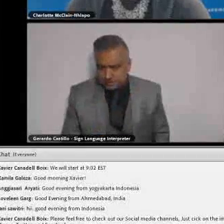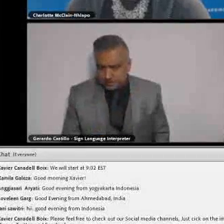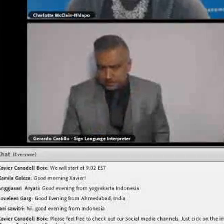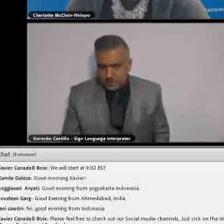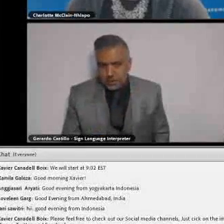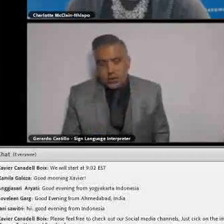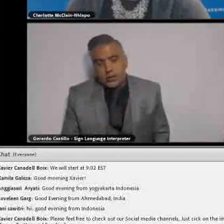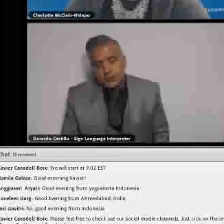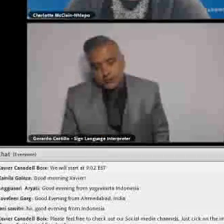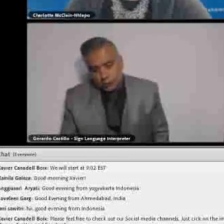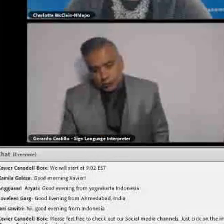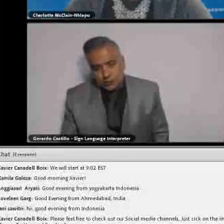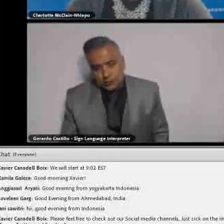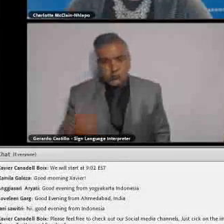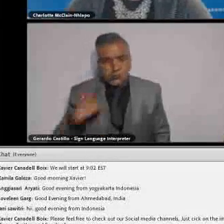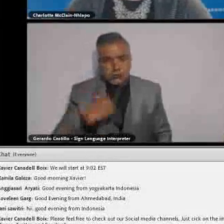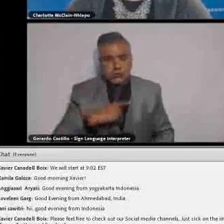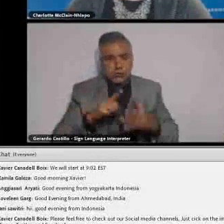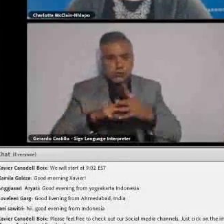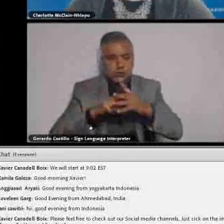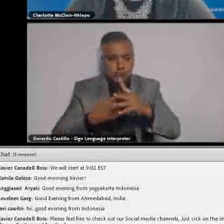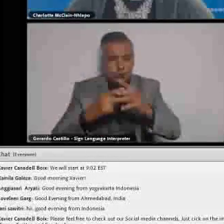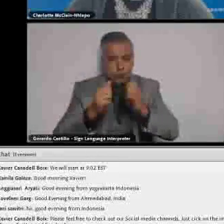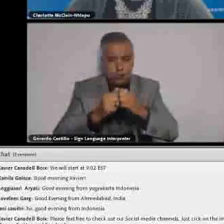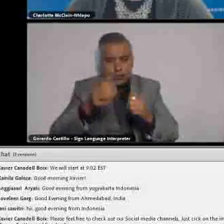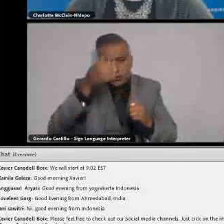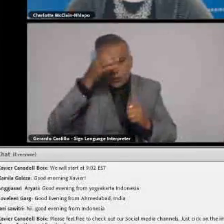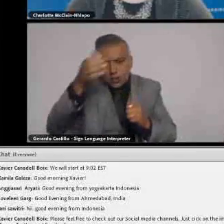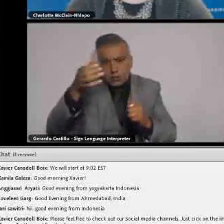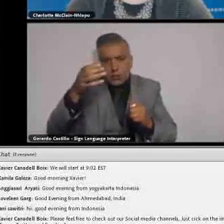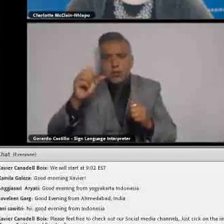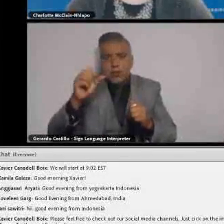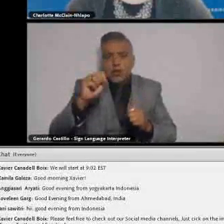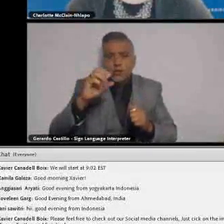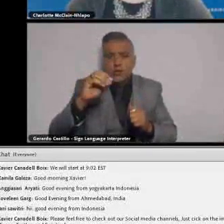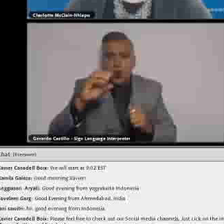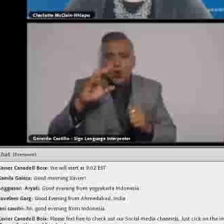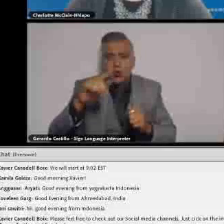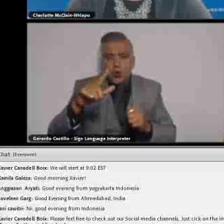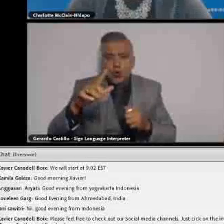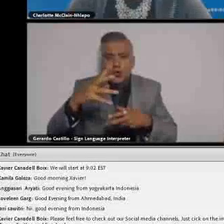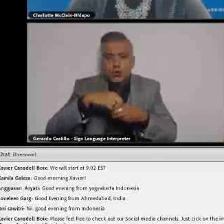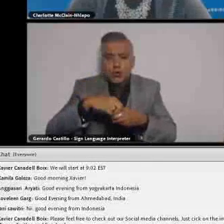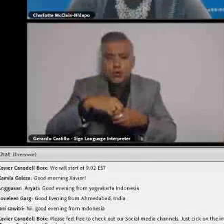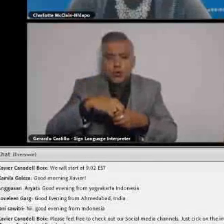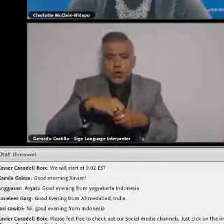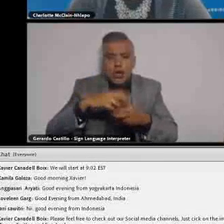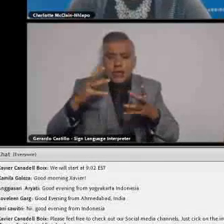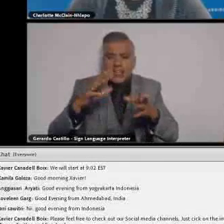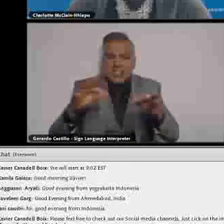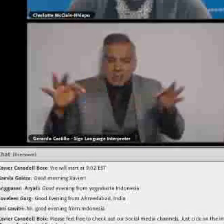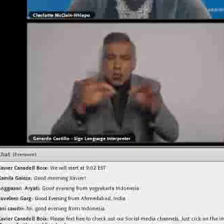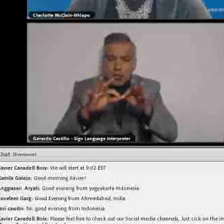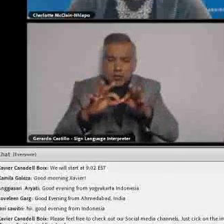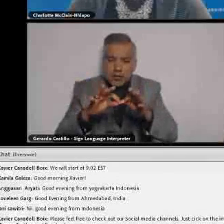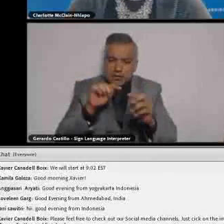So let's get started with the concept of social inclusion and why it's important to the work of the World